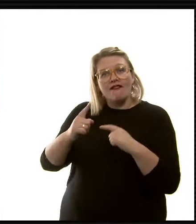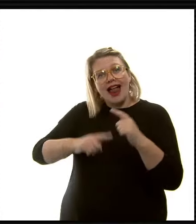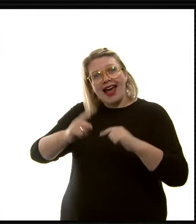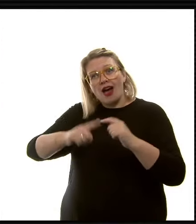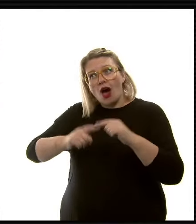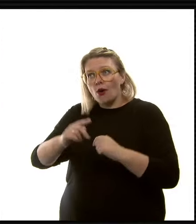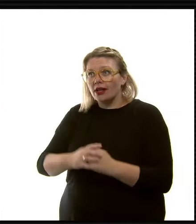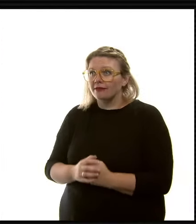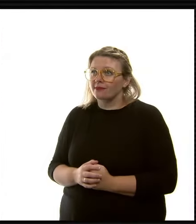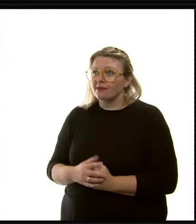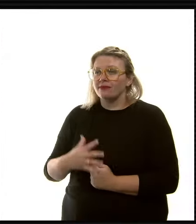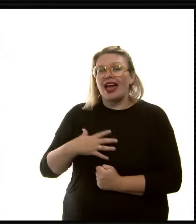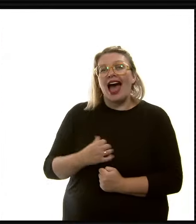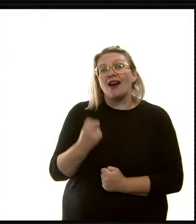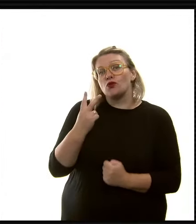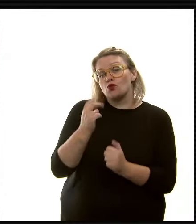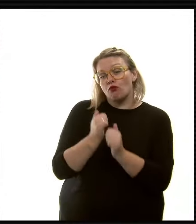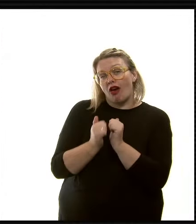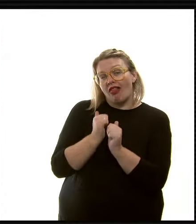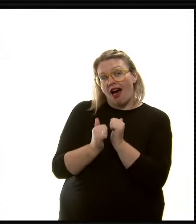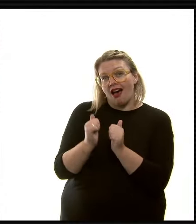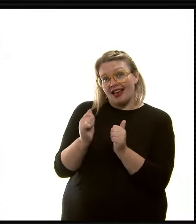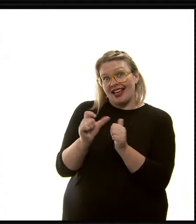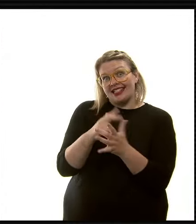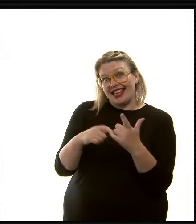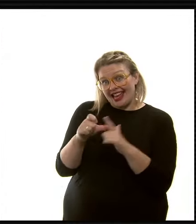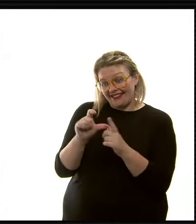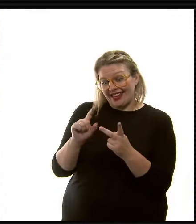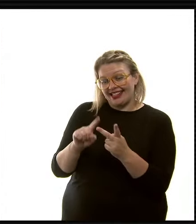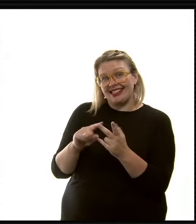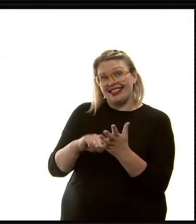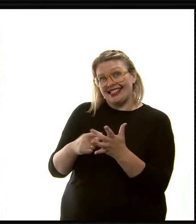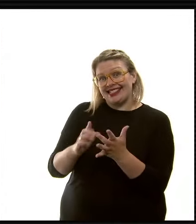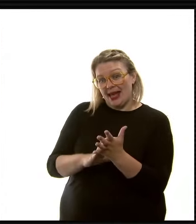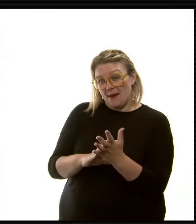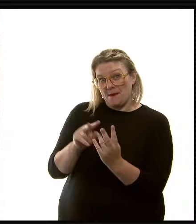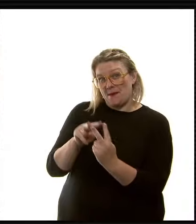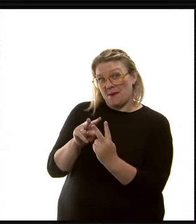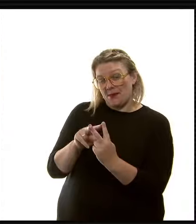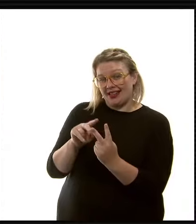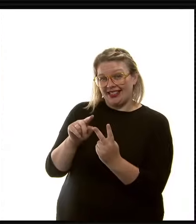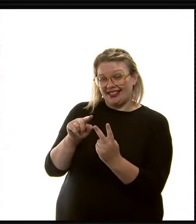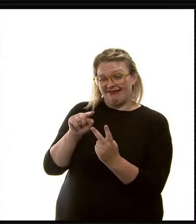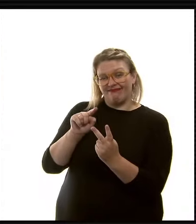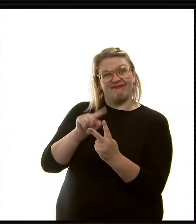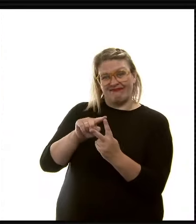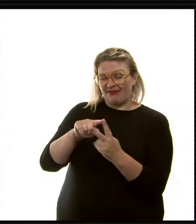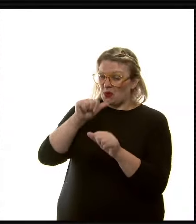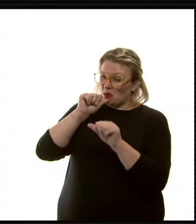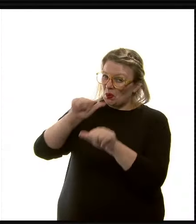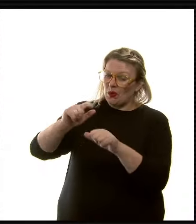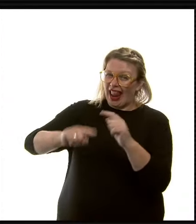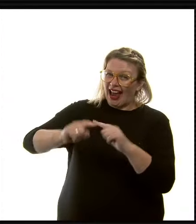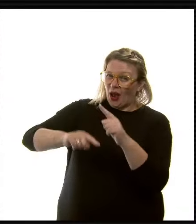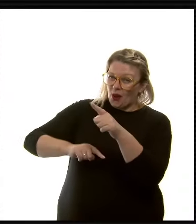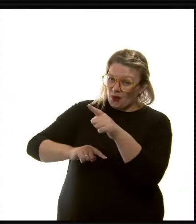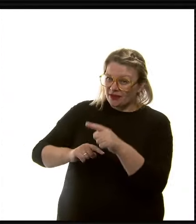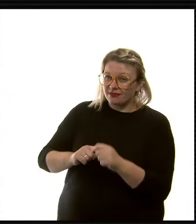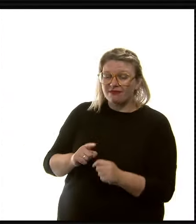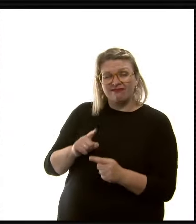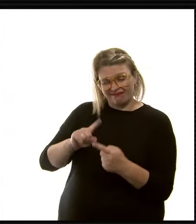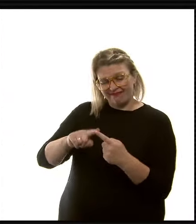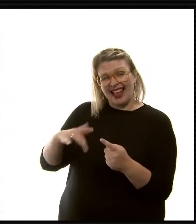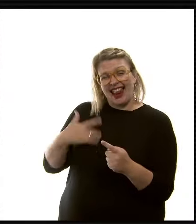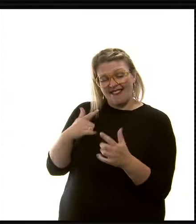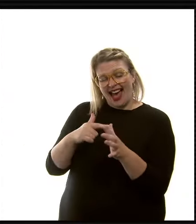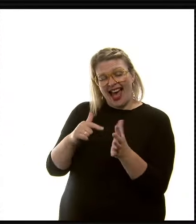have two brothers, David and Tim. David was the one that really made Lego bricks awesome to me. Dave lives in Atlanta